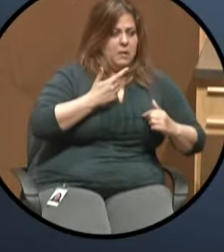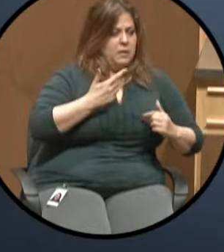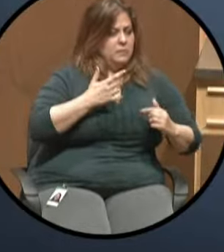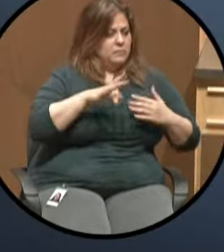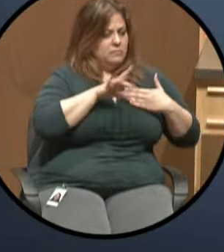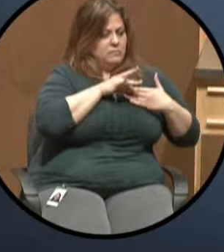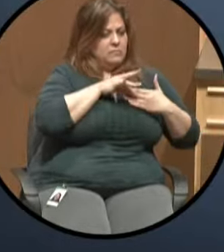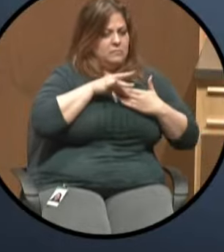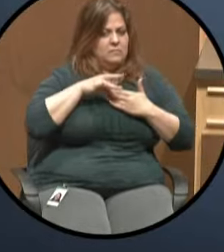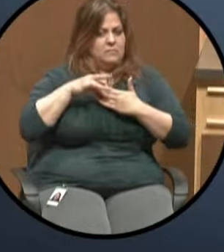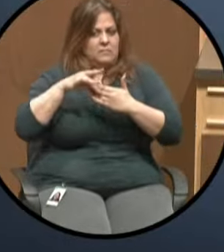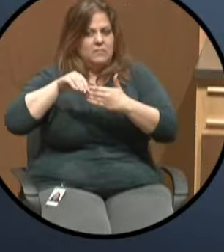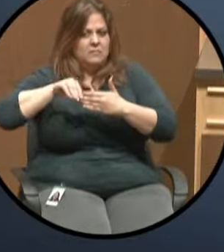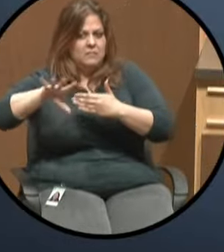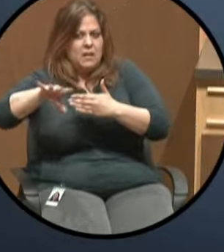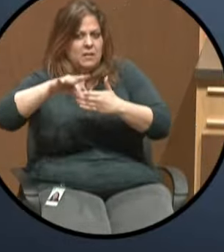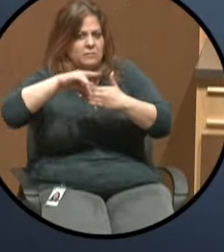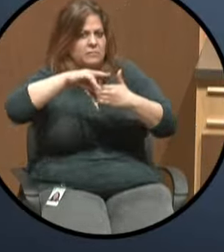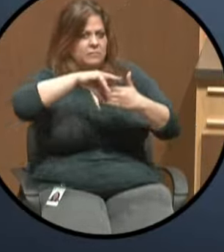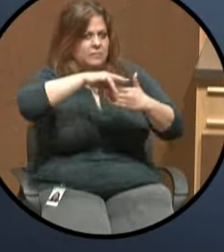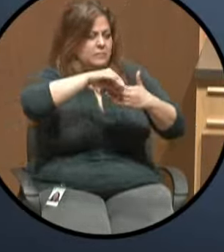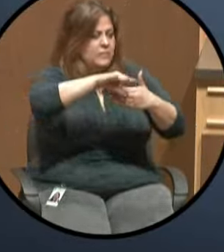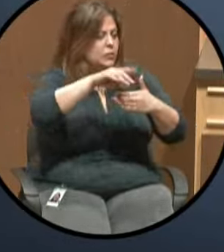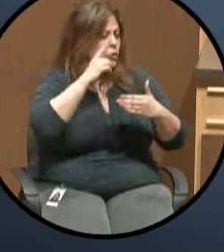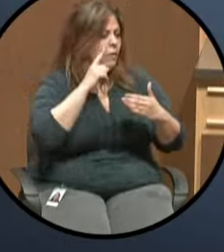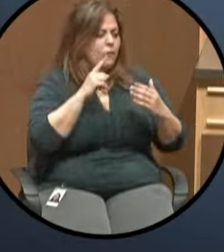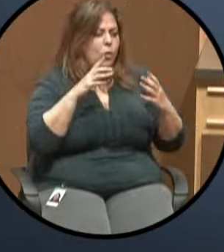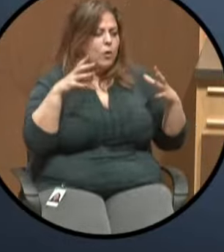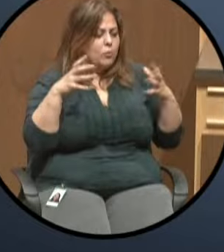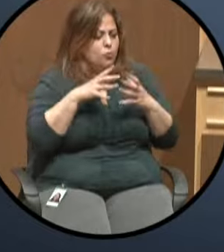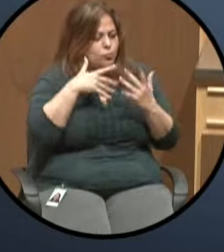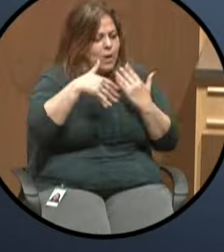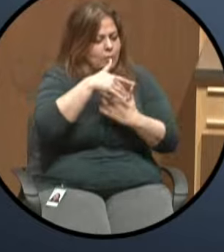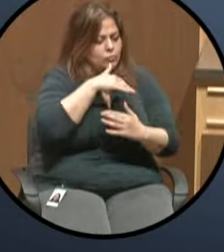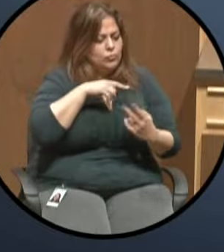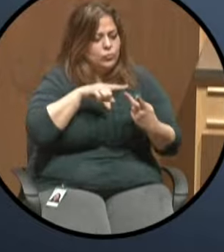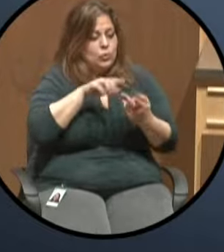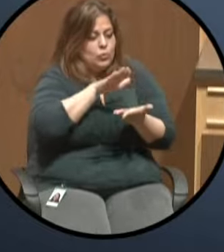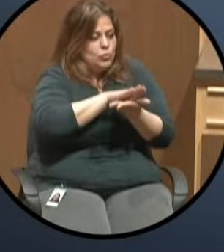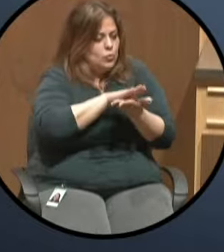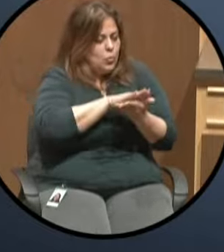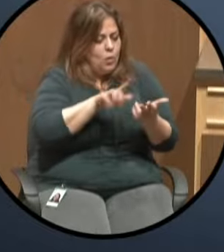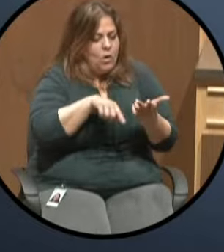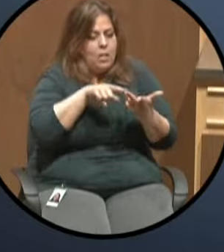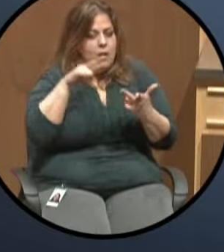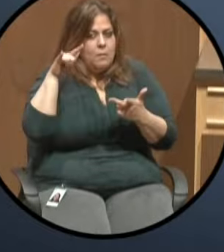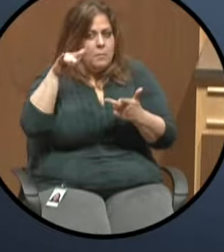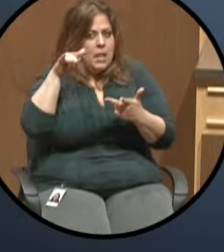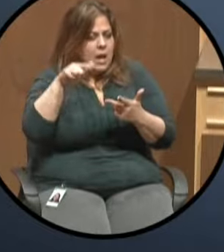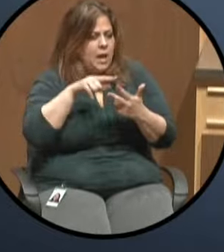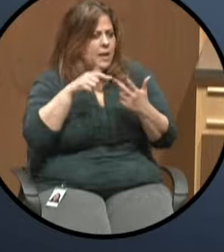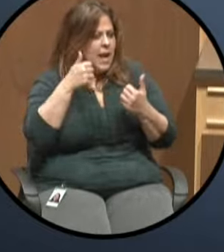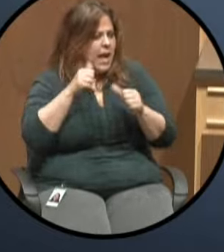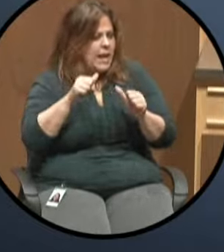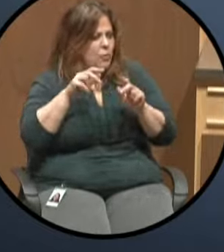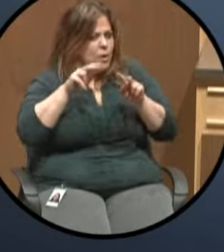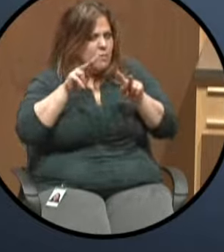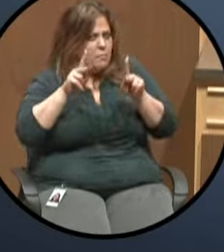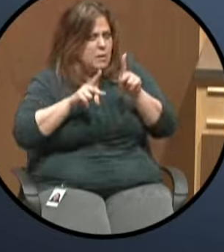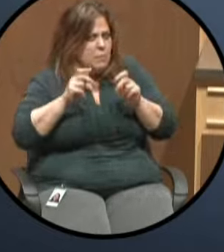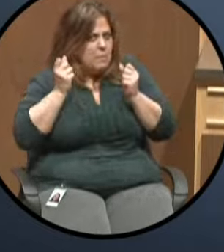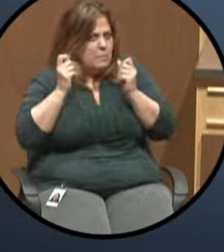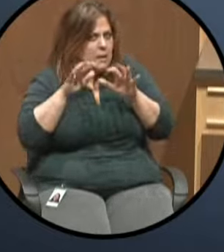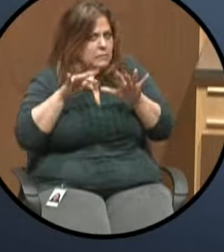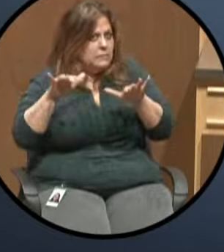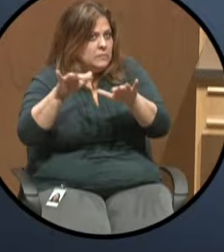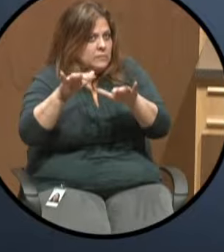in public, or traveling, let's flying on an airplane, or if you're in a school setting indoors, that you should still wear the mask even